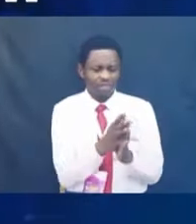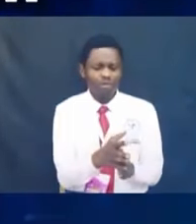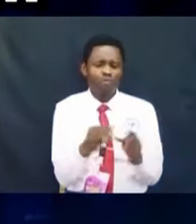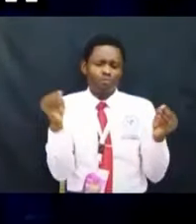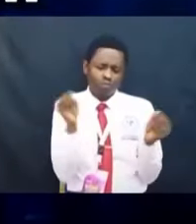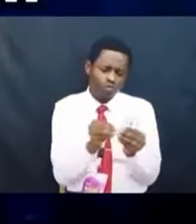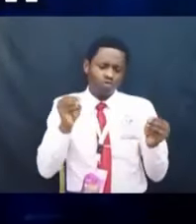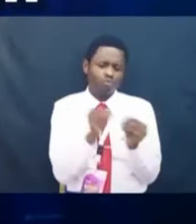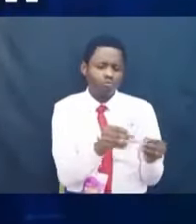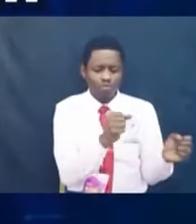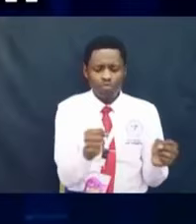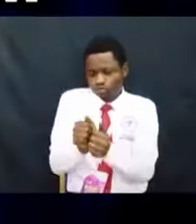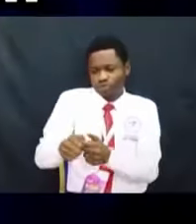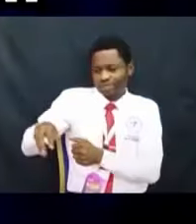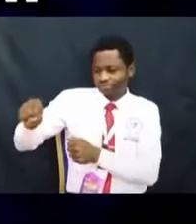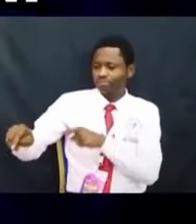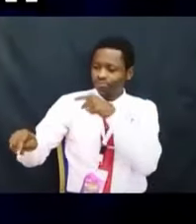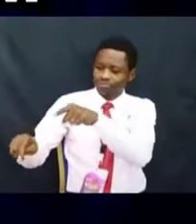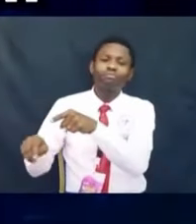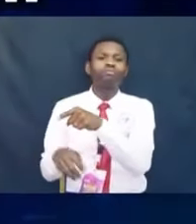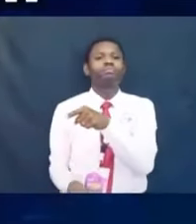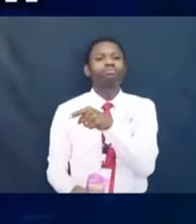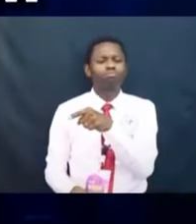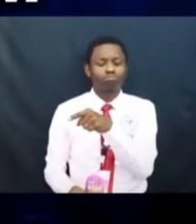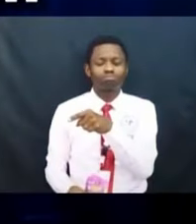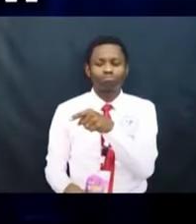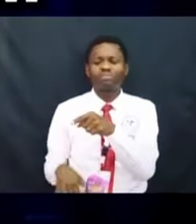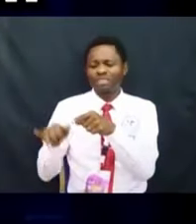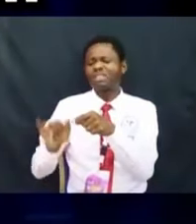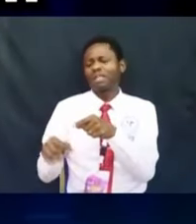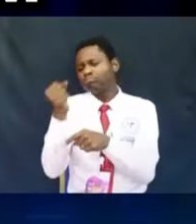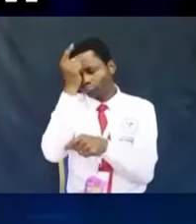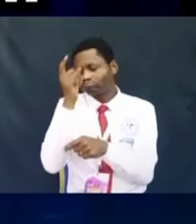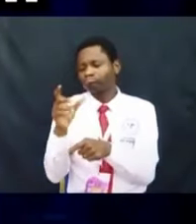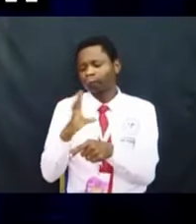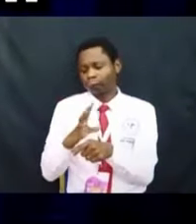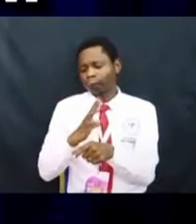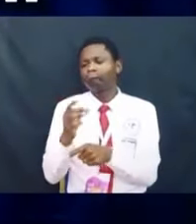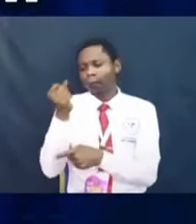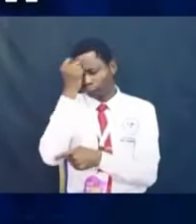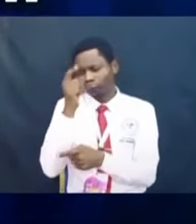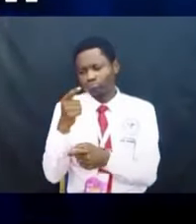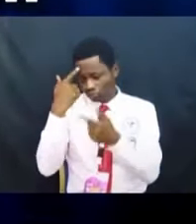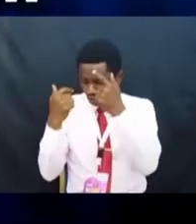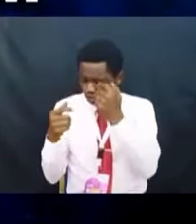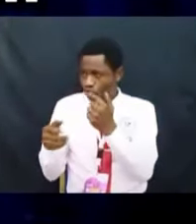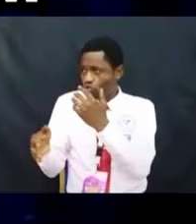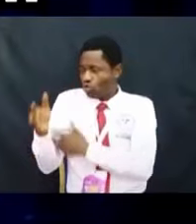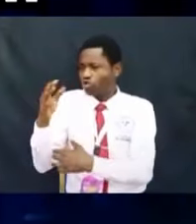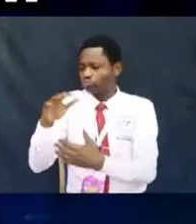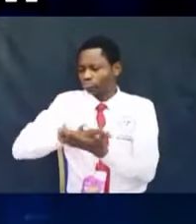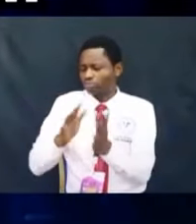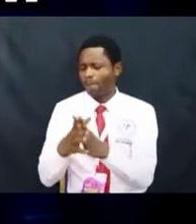because the Lord Almighty was with him. That is understandable. And he should have been okay. And David became